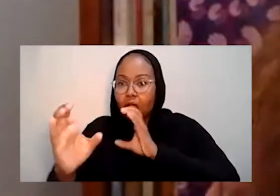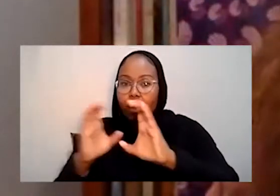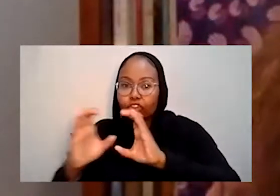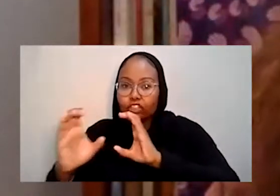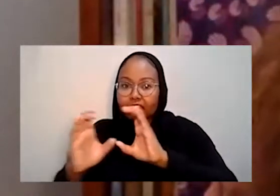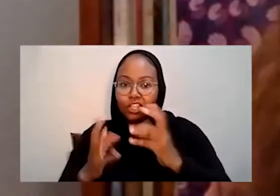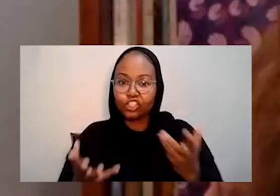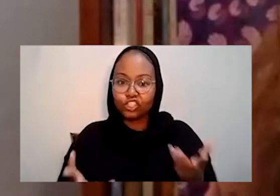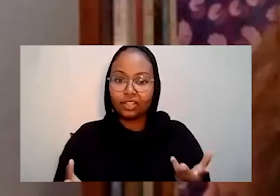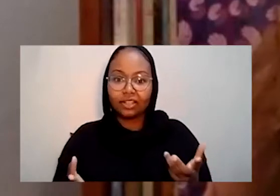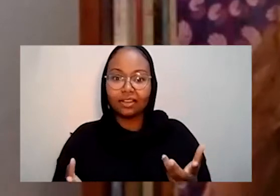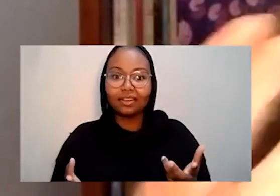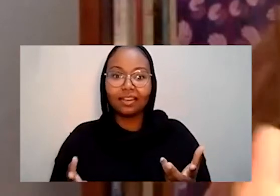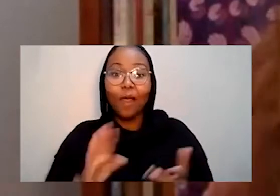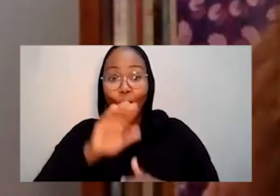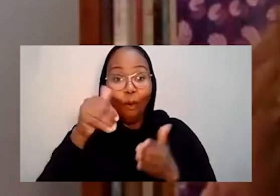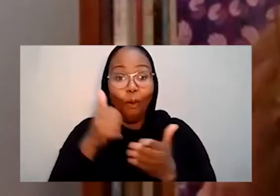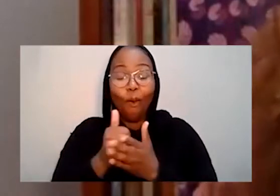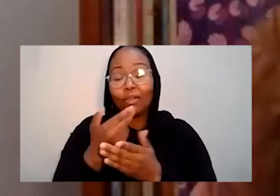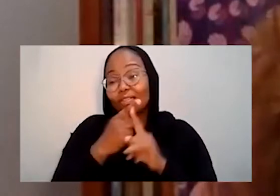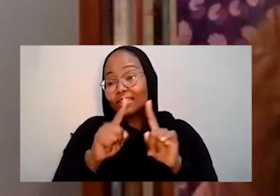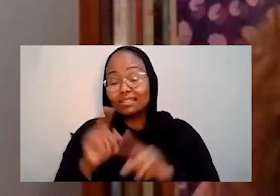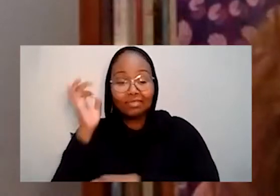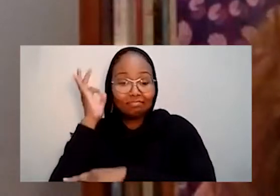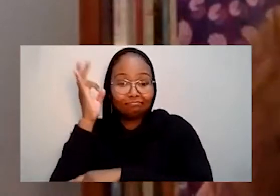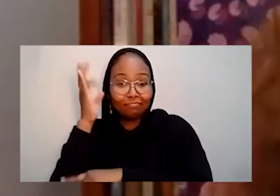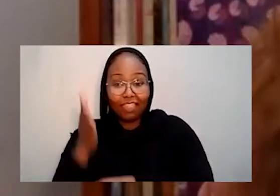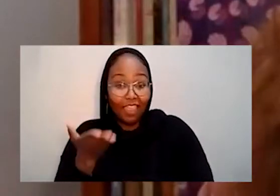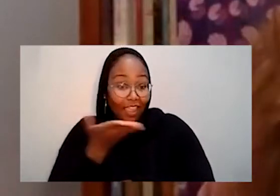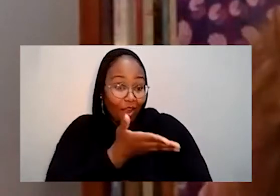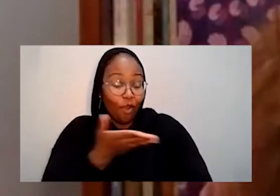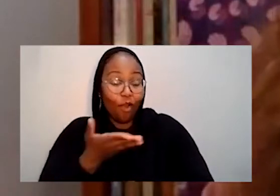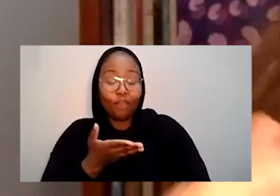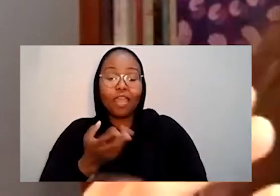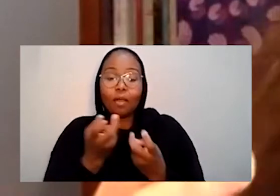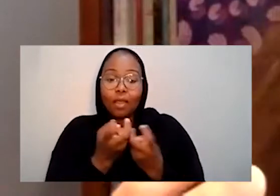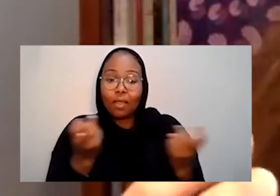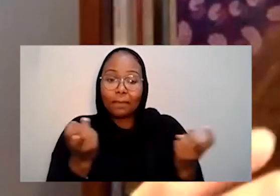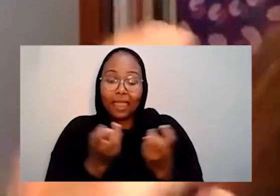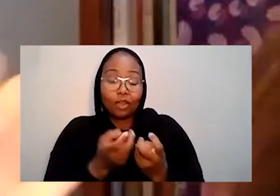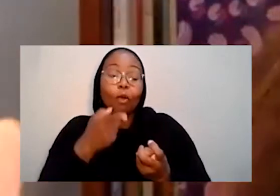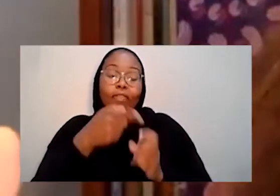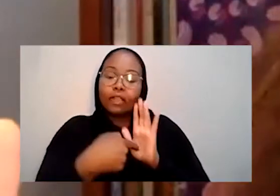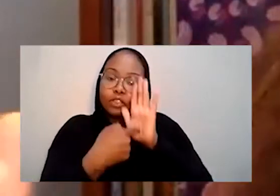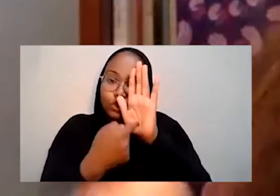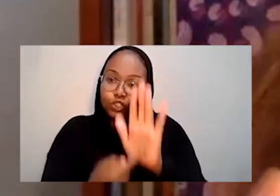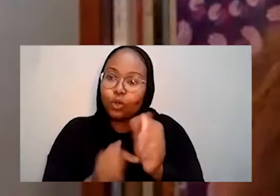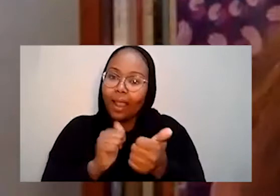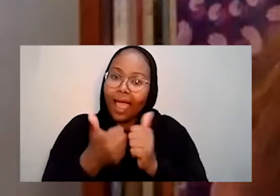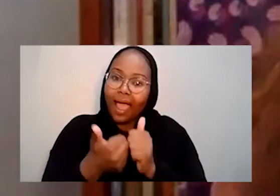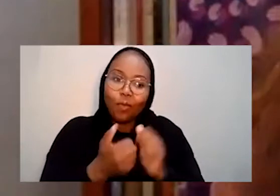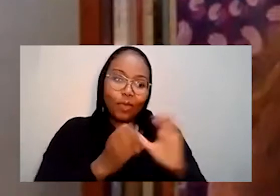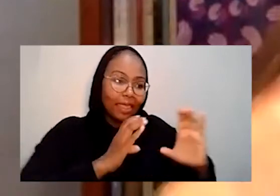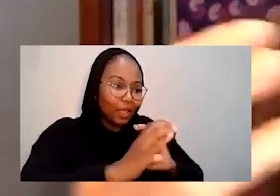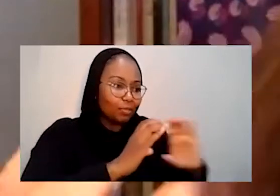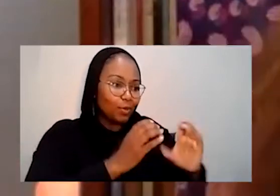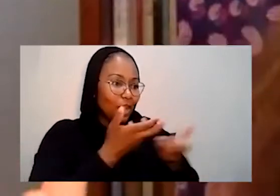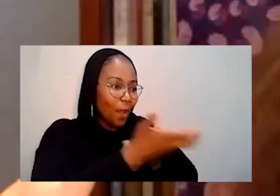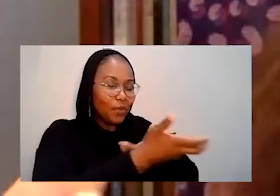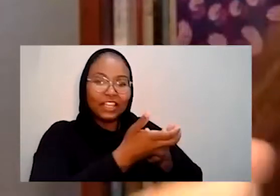We as our chaplaincies who participated in the panel modeled for our students how we can communicate with each other, how we can